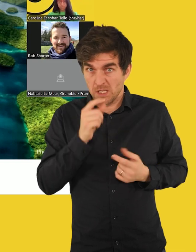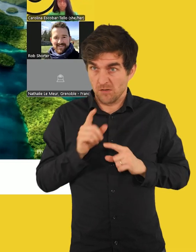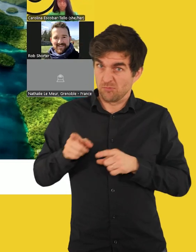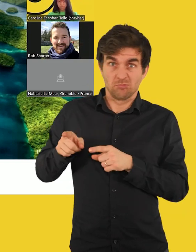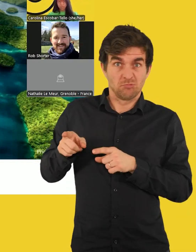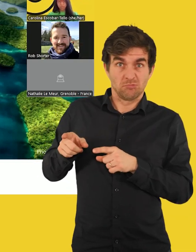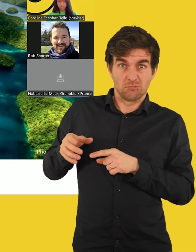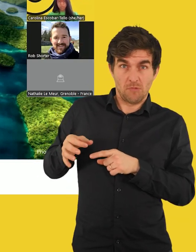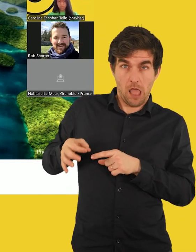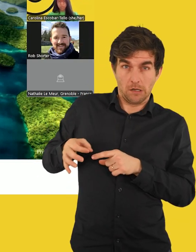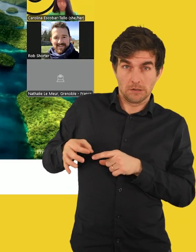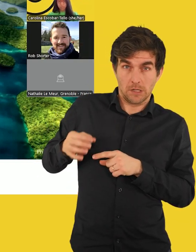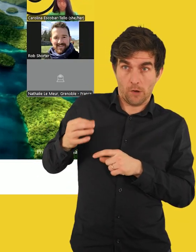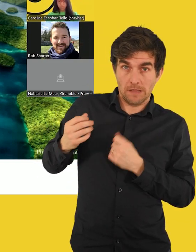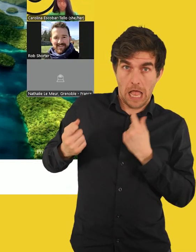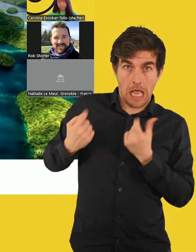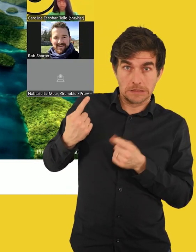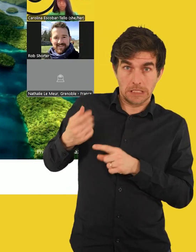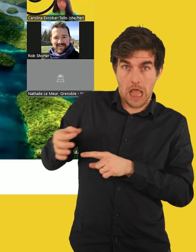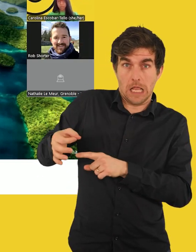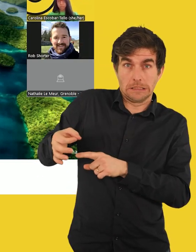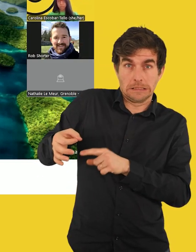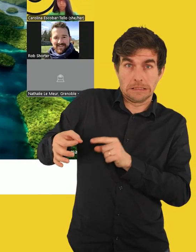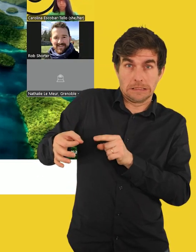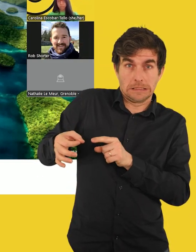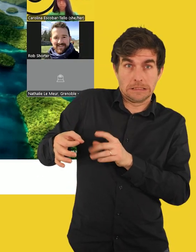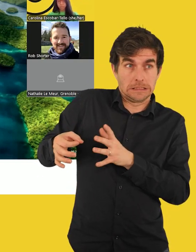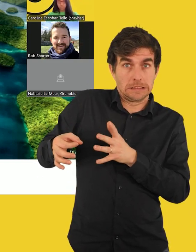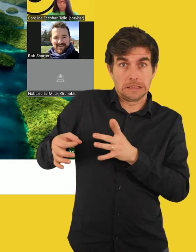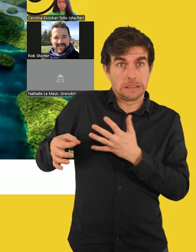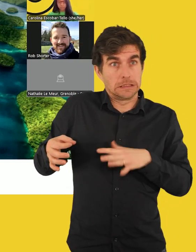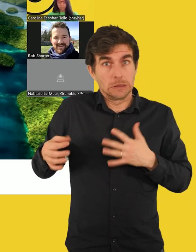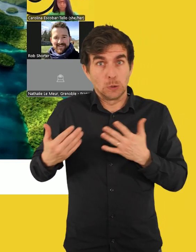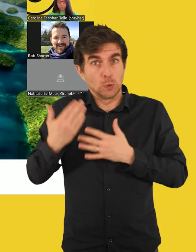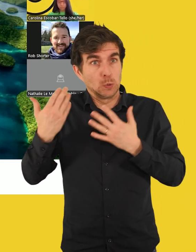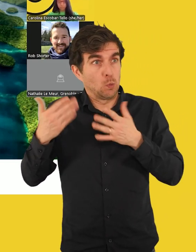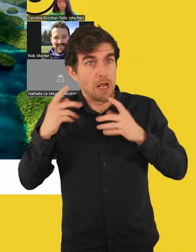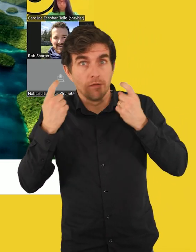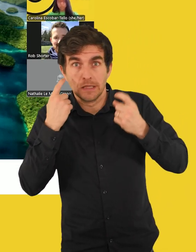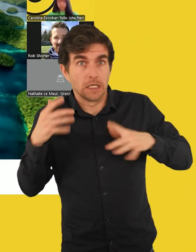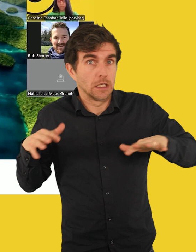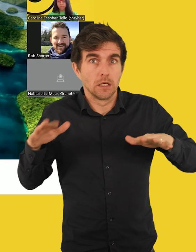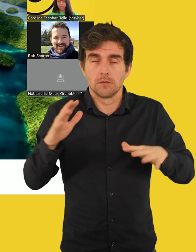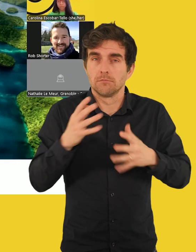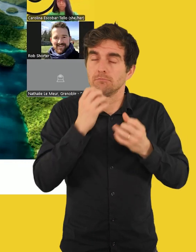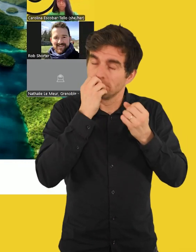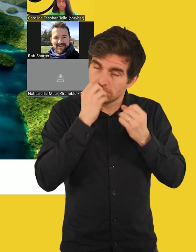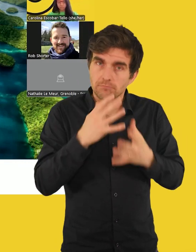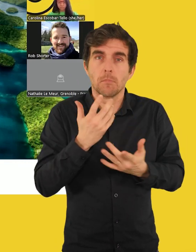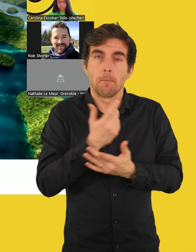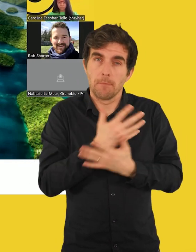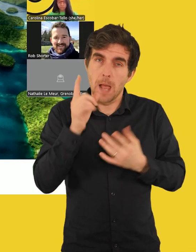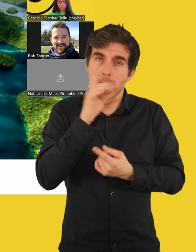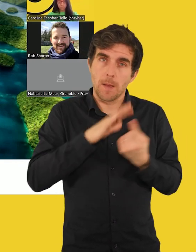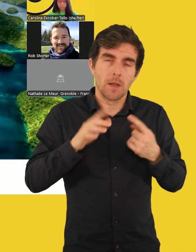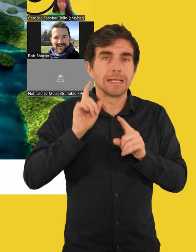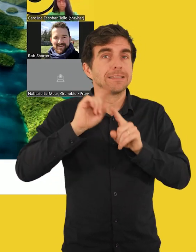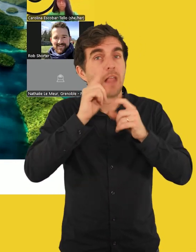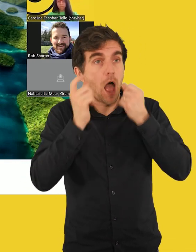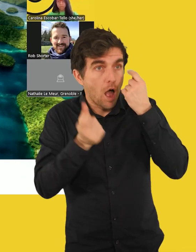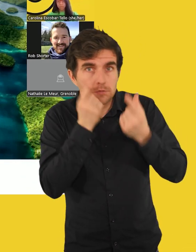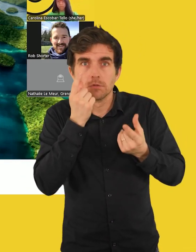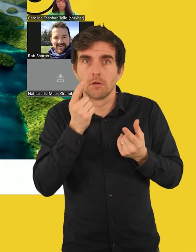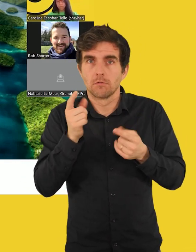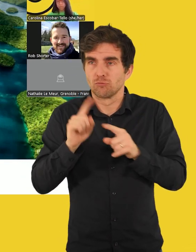seen as just one island of new ideas. And we are connecting to many other new ways of thinking. And it's brilliant that so many people